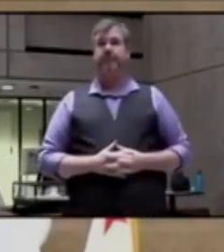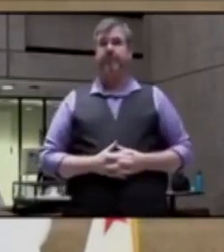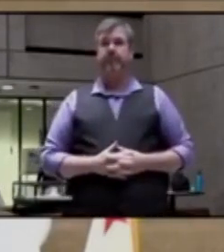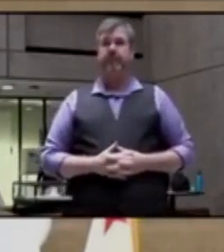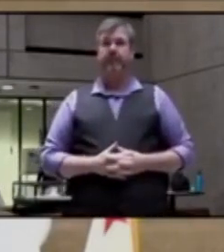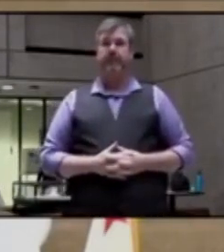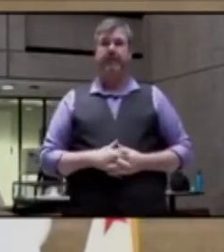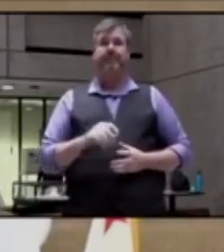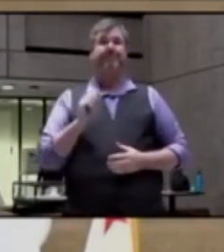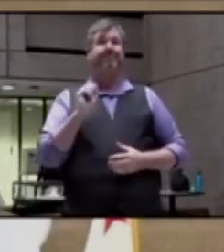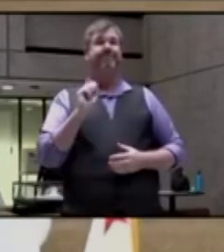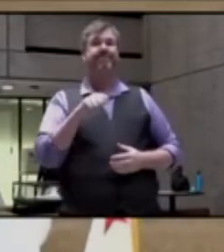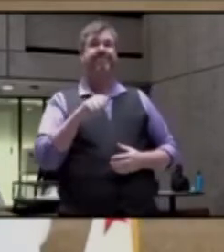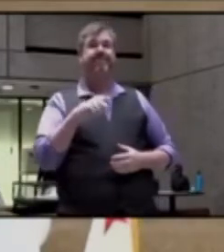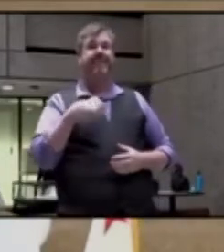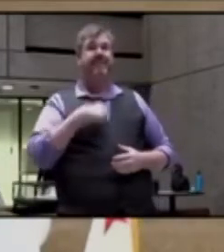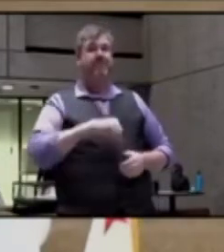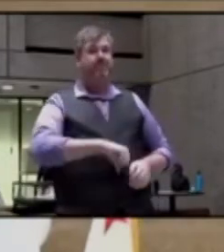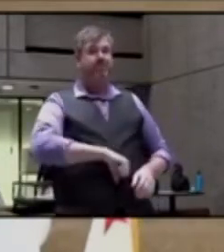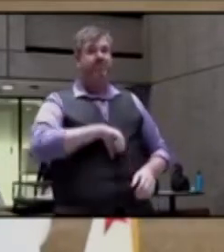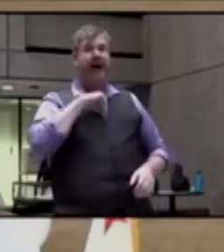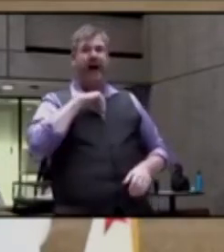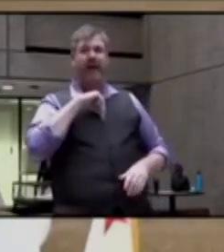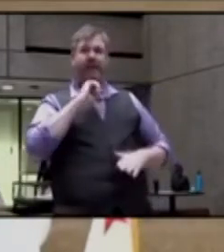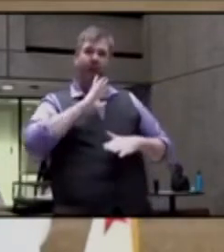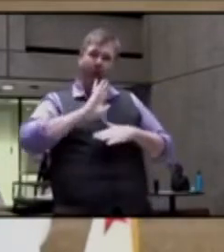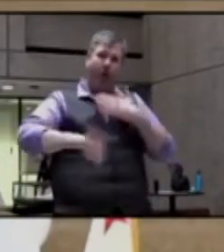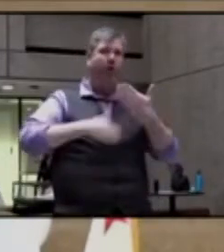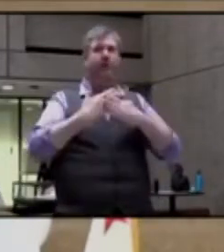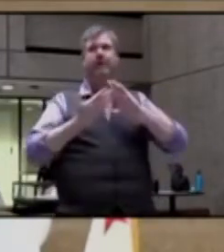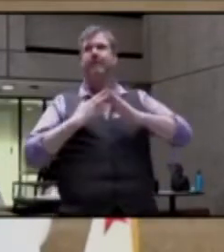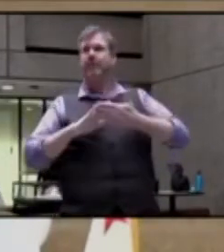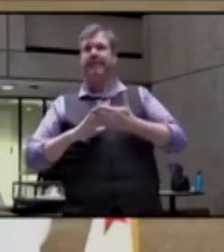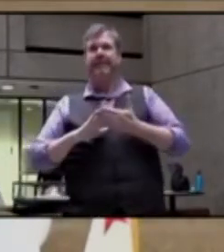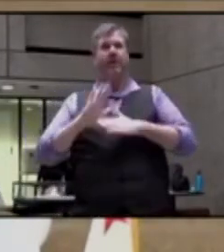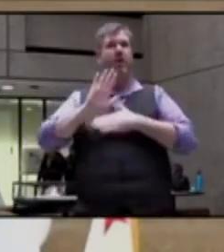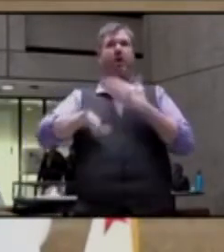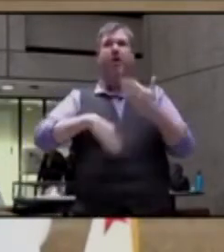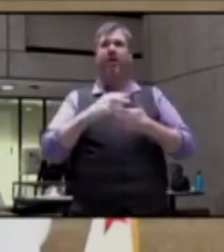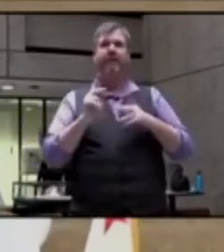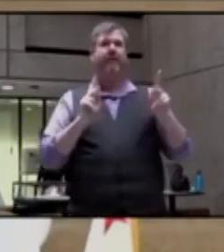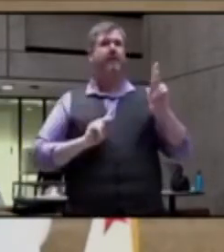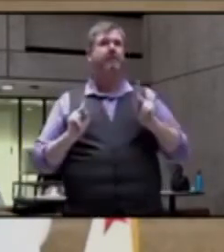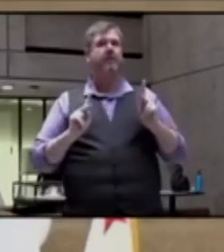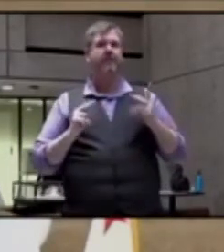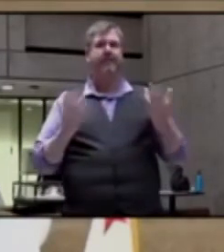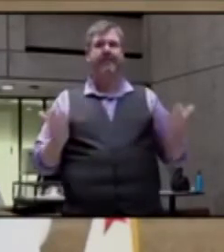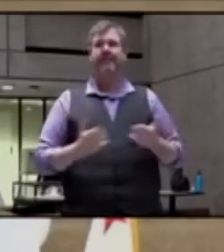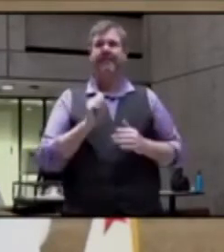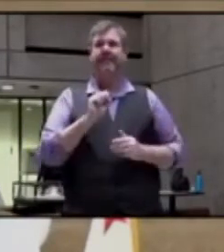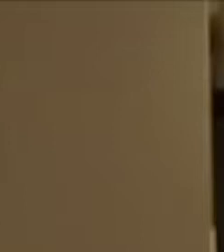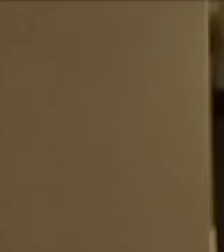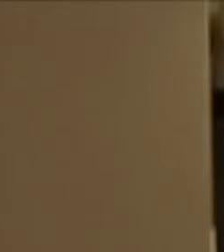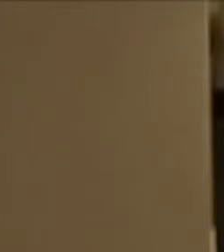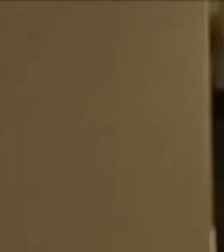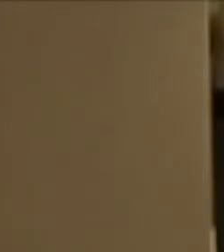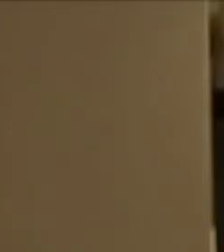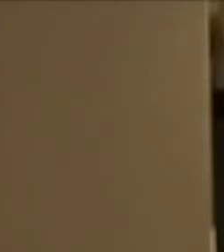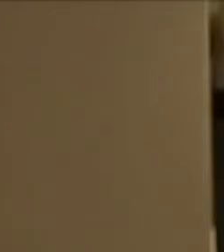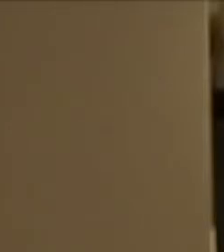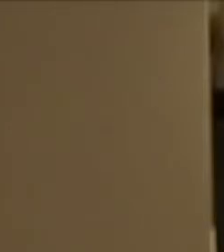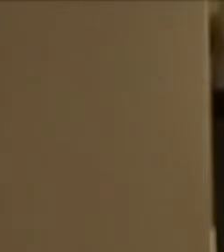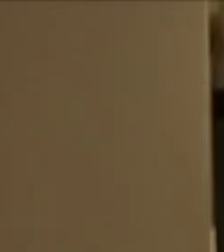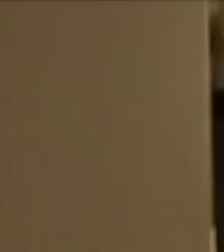of all of our community and all of the people in Santa Clara County that have got out and registered to vote. And I'm so